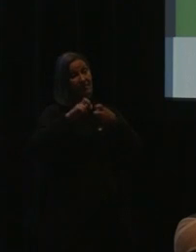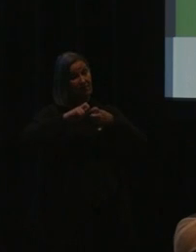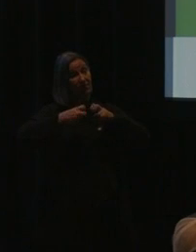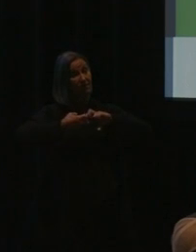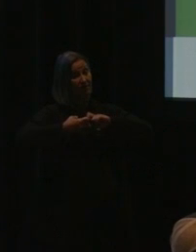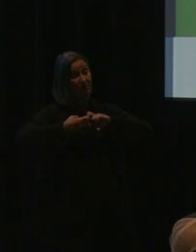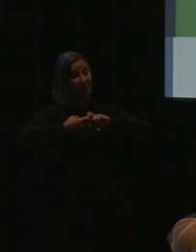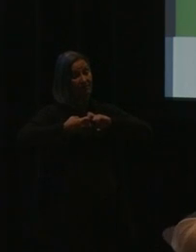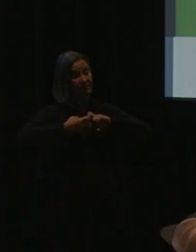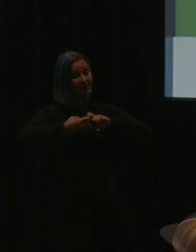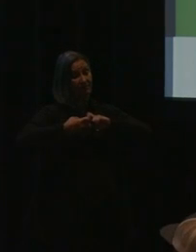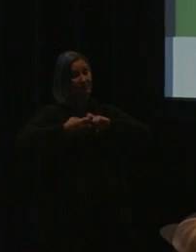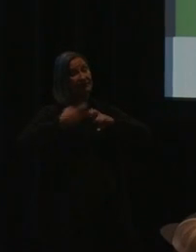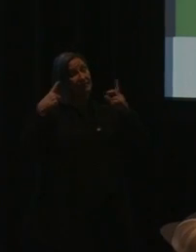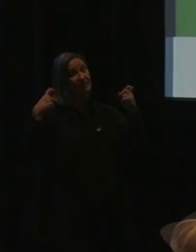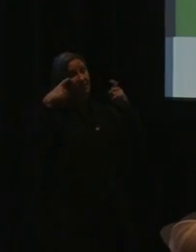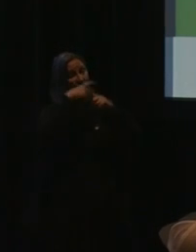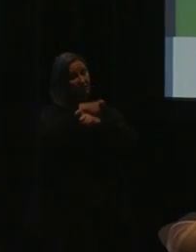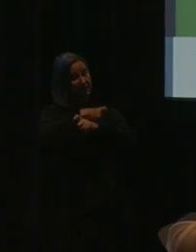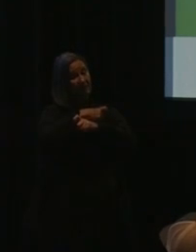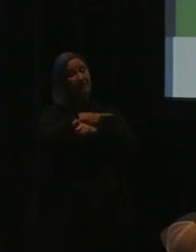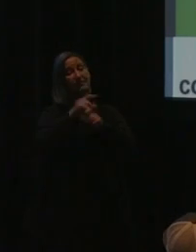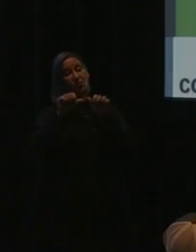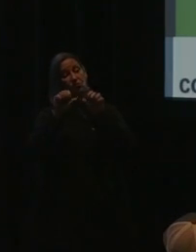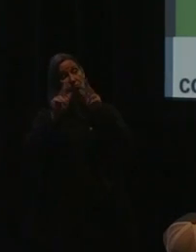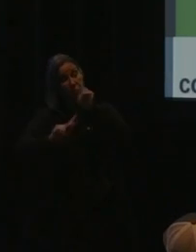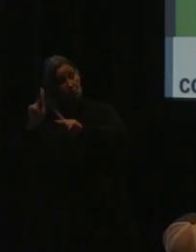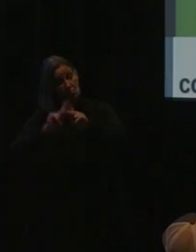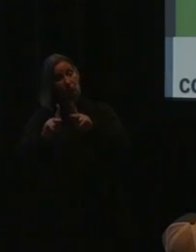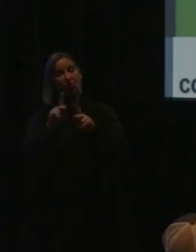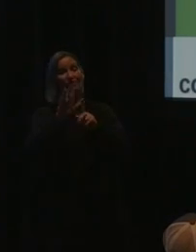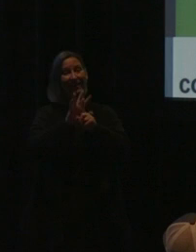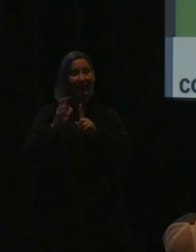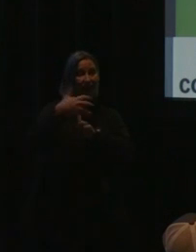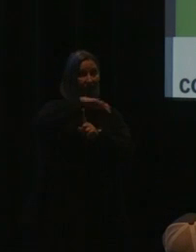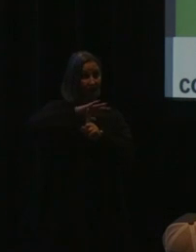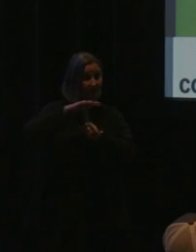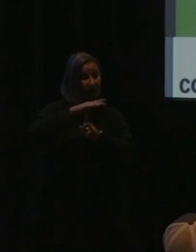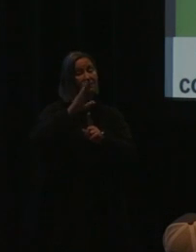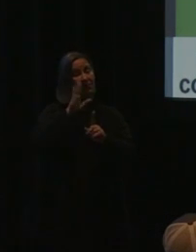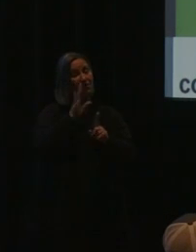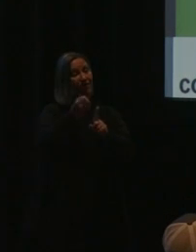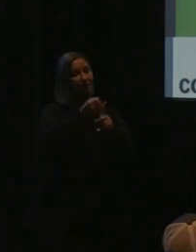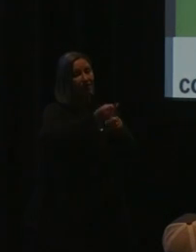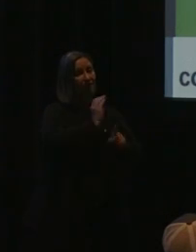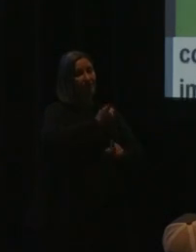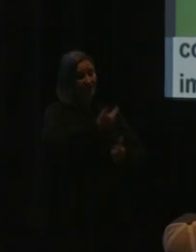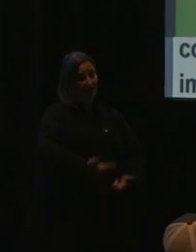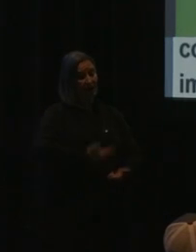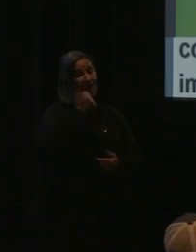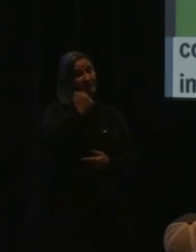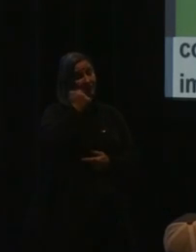problems, being that they're of complex coupled social ecological systems, will have a huge impact not just on our daily lives, but also